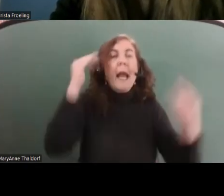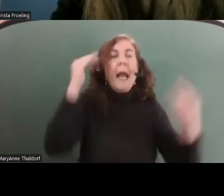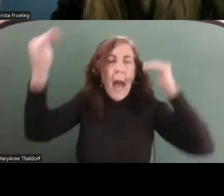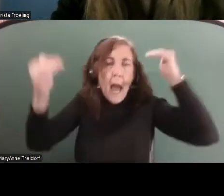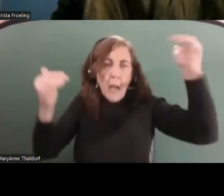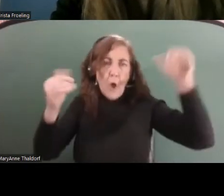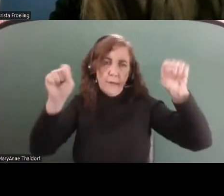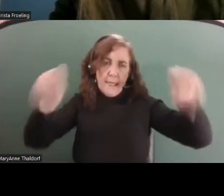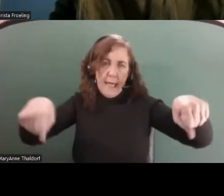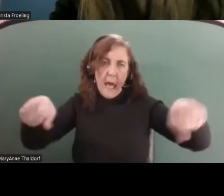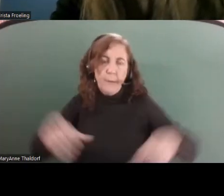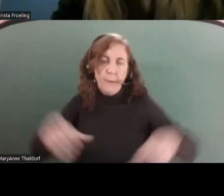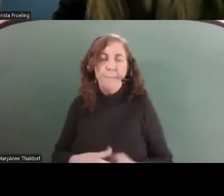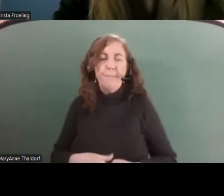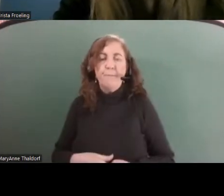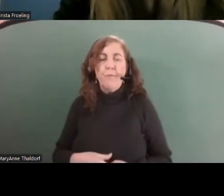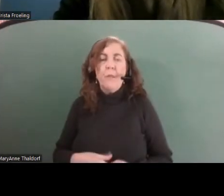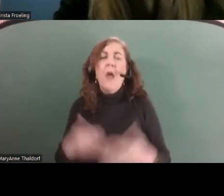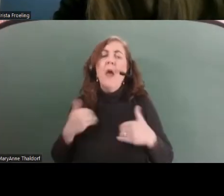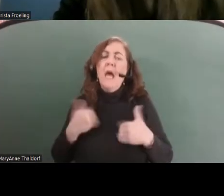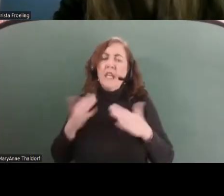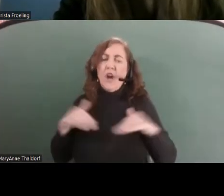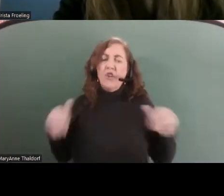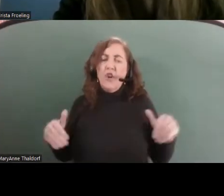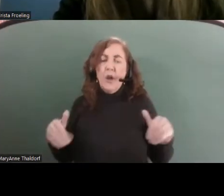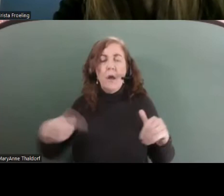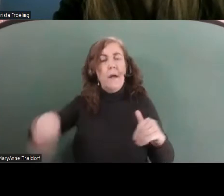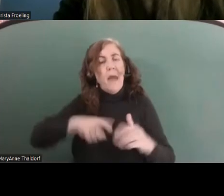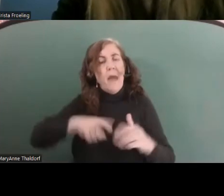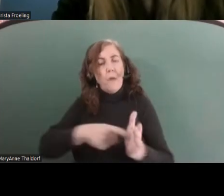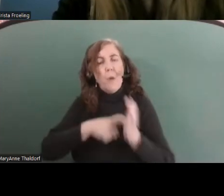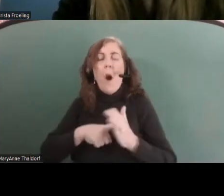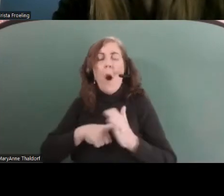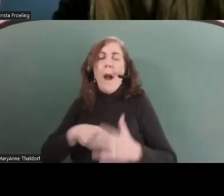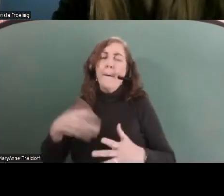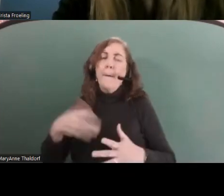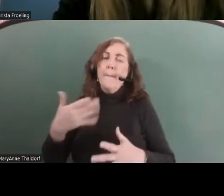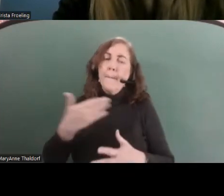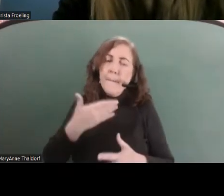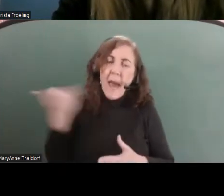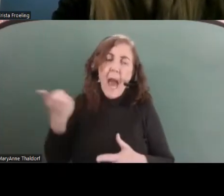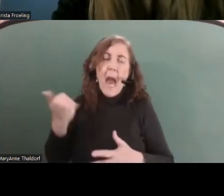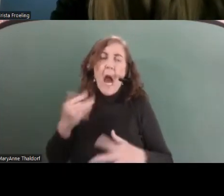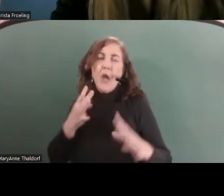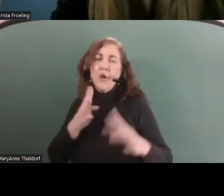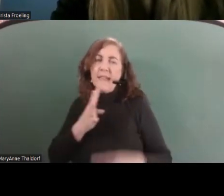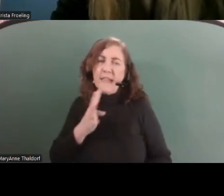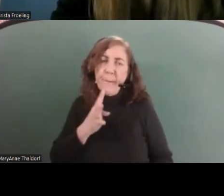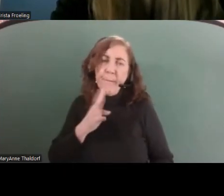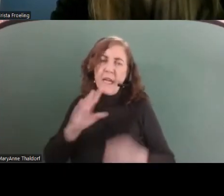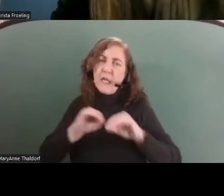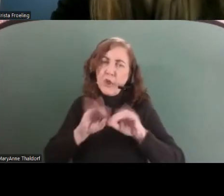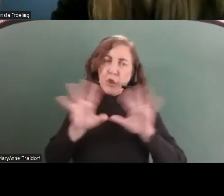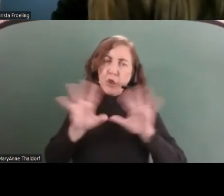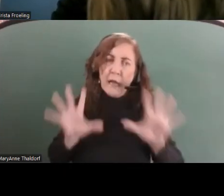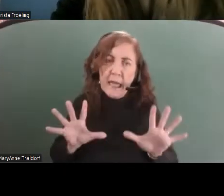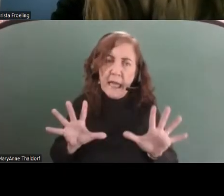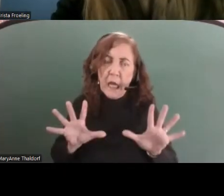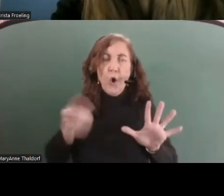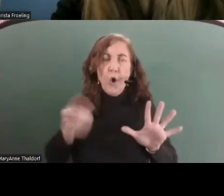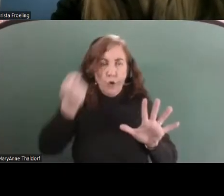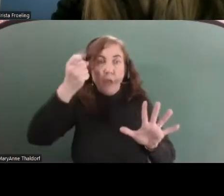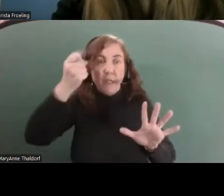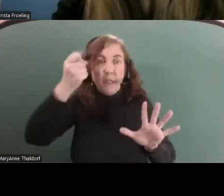And younger children require better signal, which speech quality to understand signal. So speech to